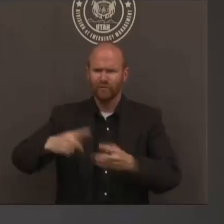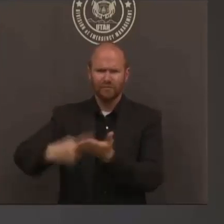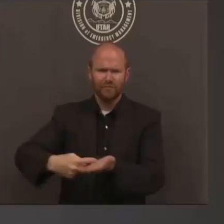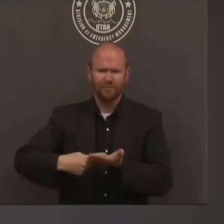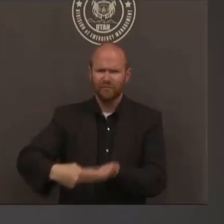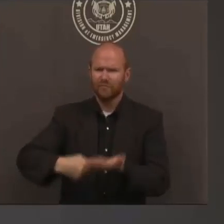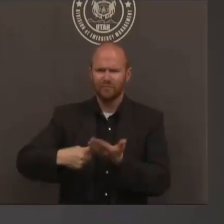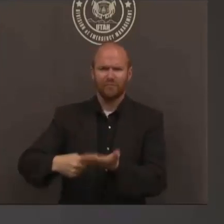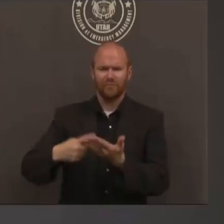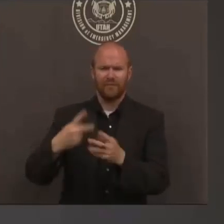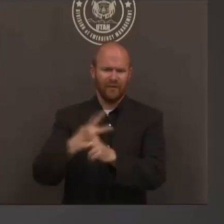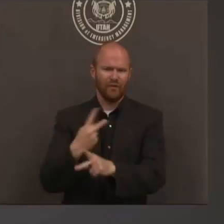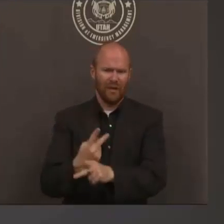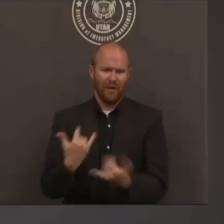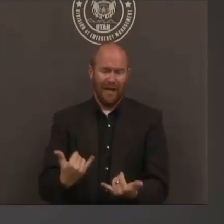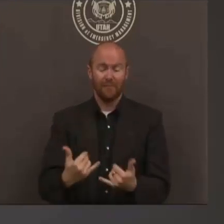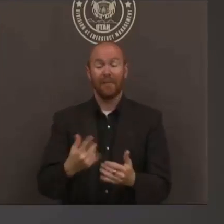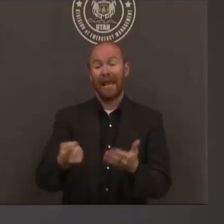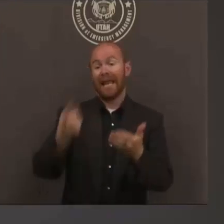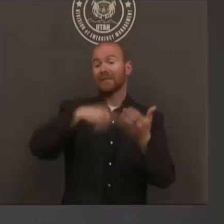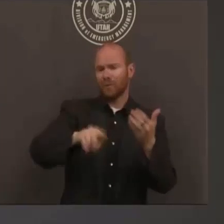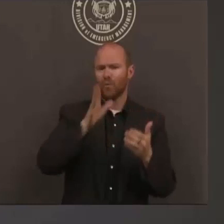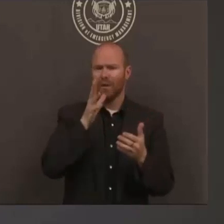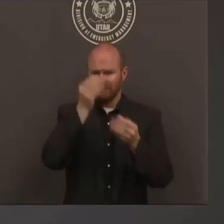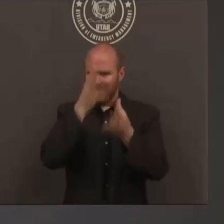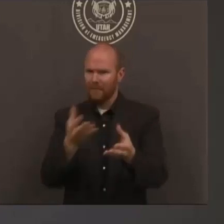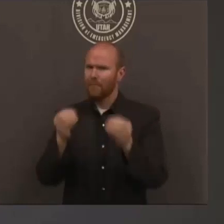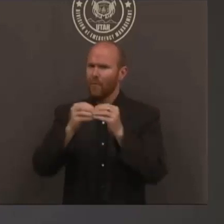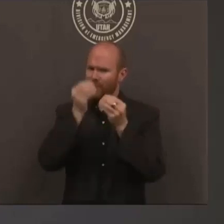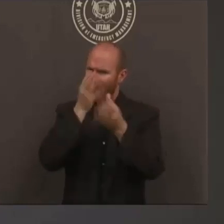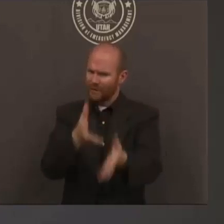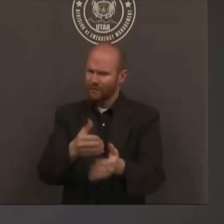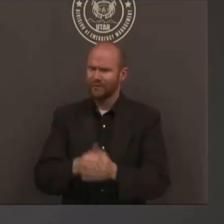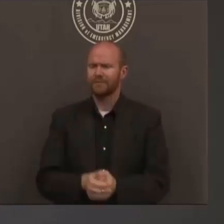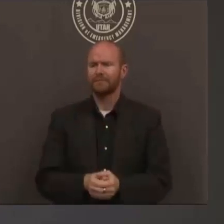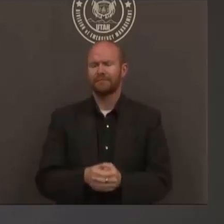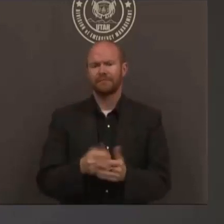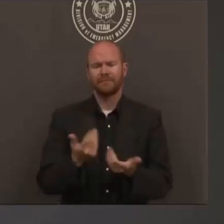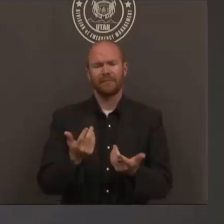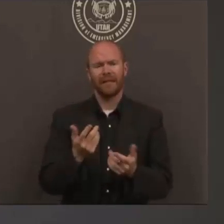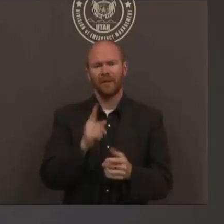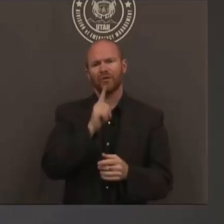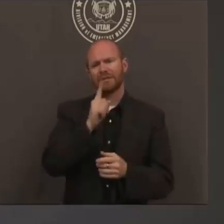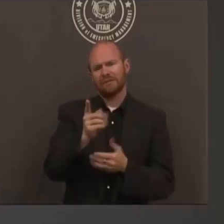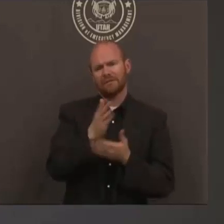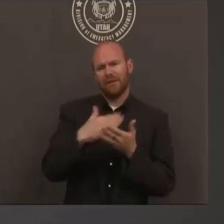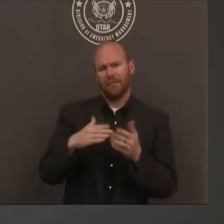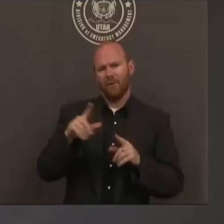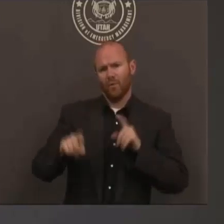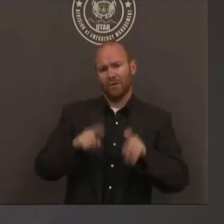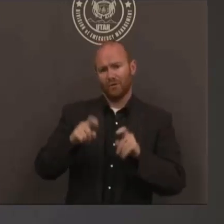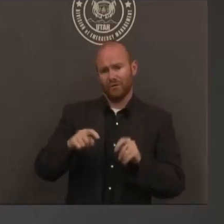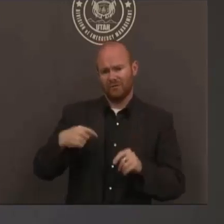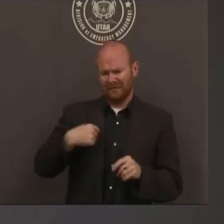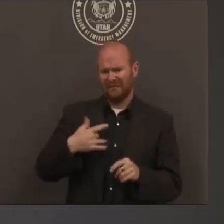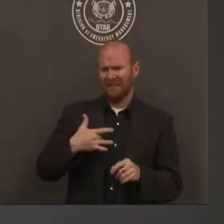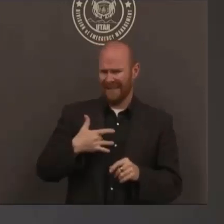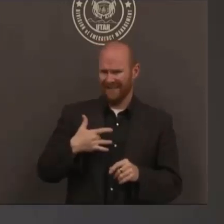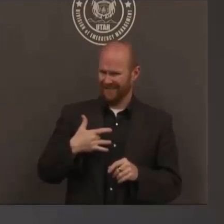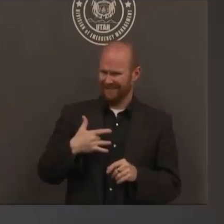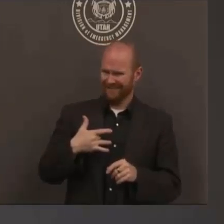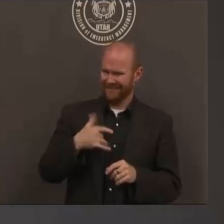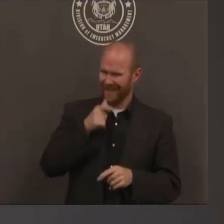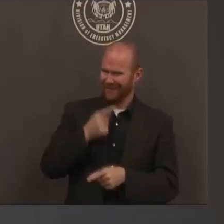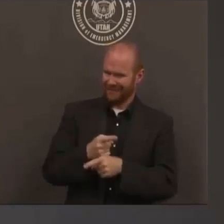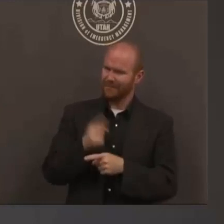information to clarify that next week. Clearly, there's some questions that we need to have answered, and we're